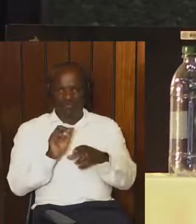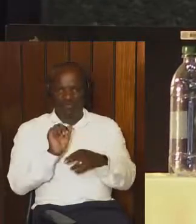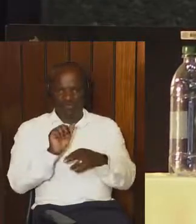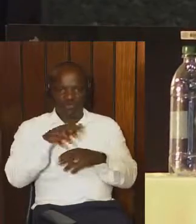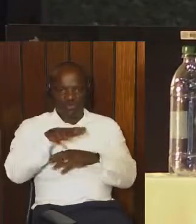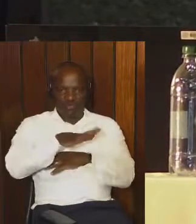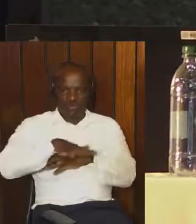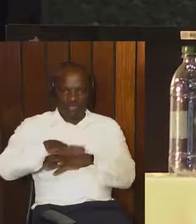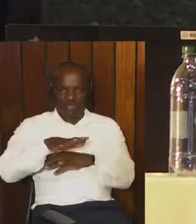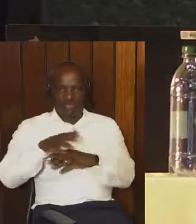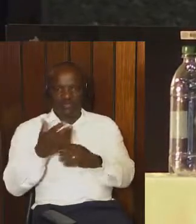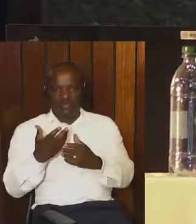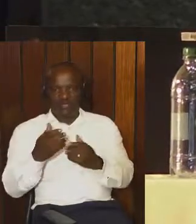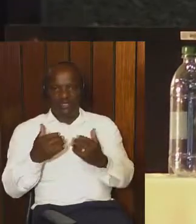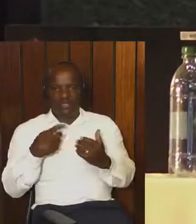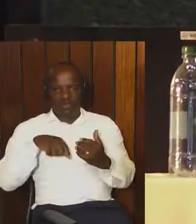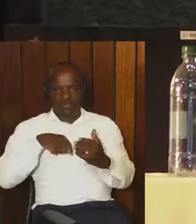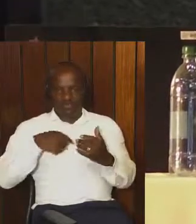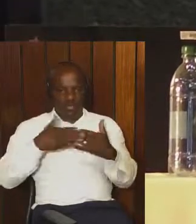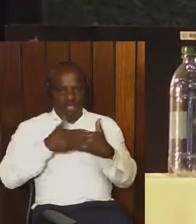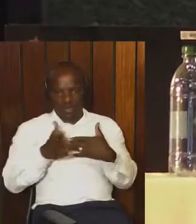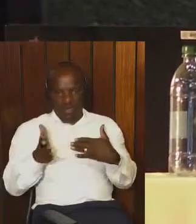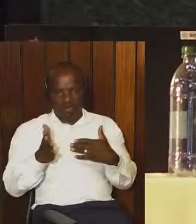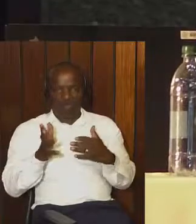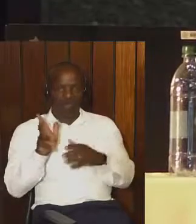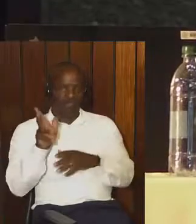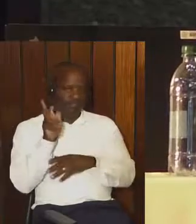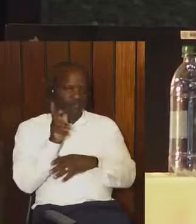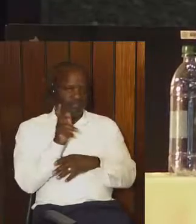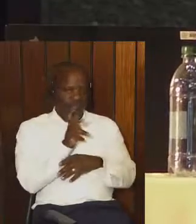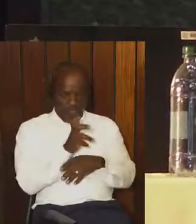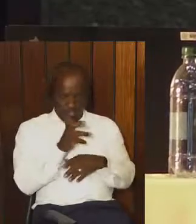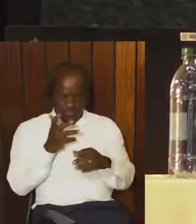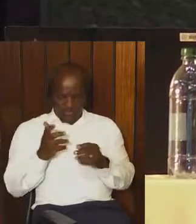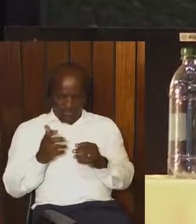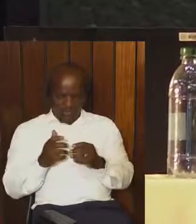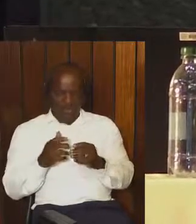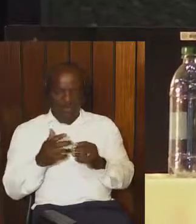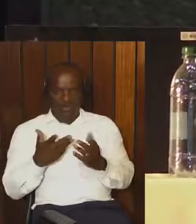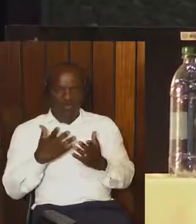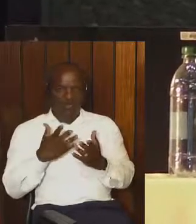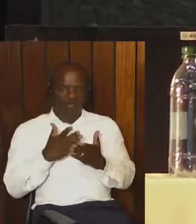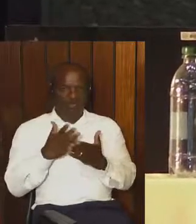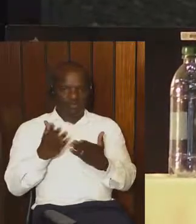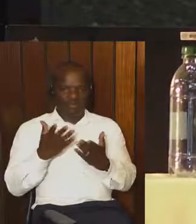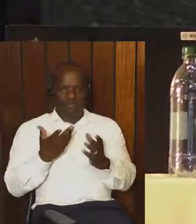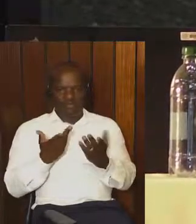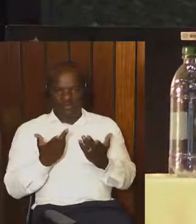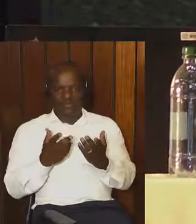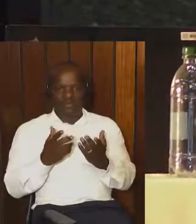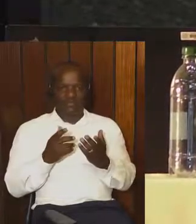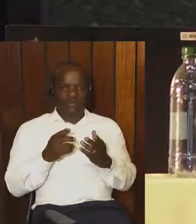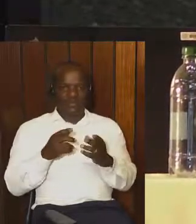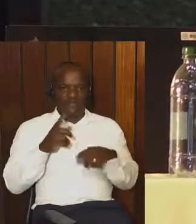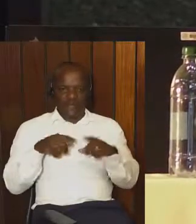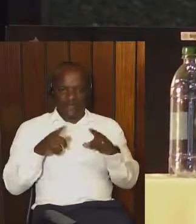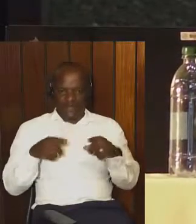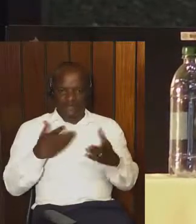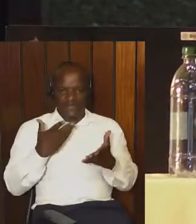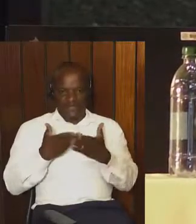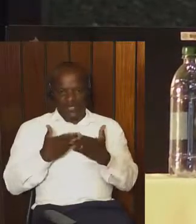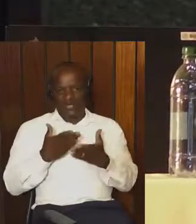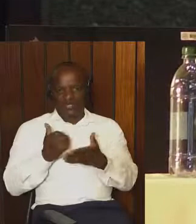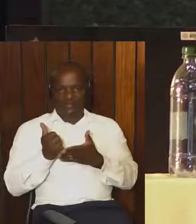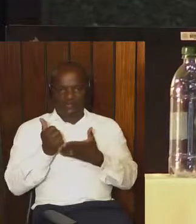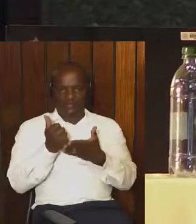We are open to basically listen to the queries or issues, and we will be able to